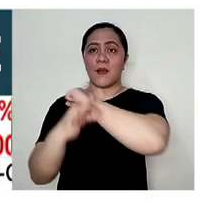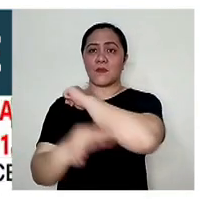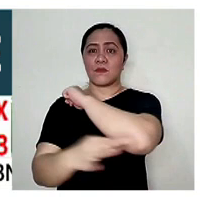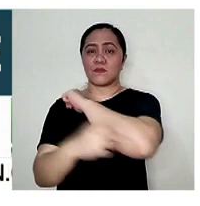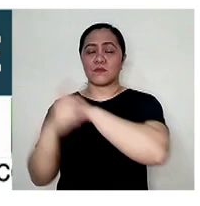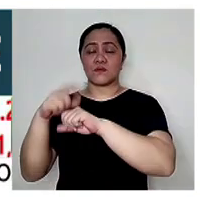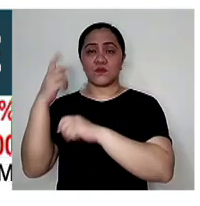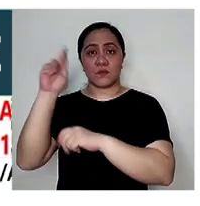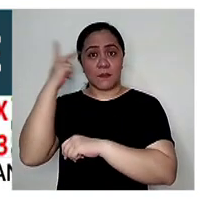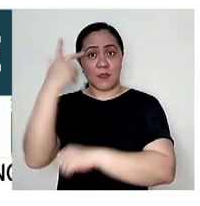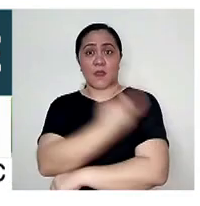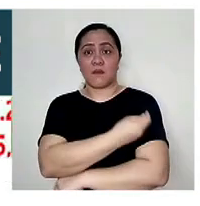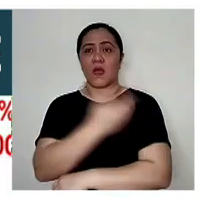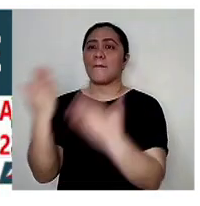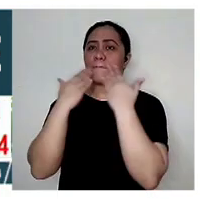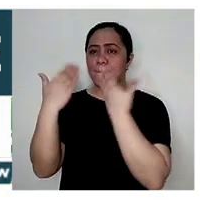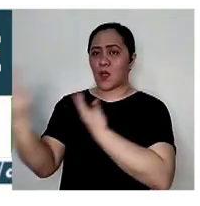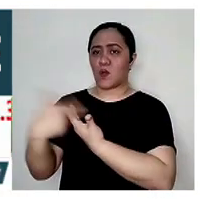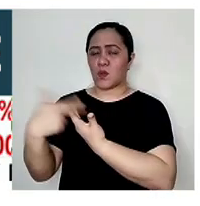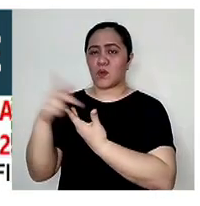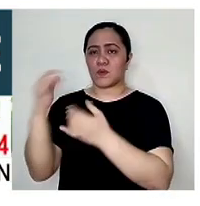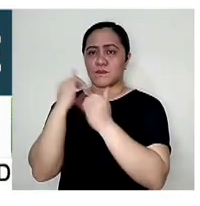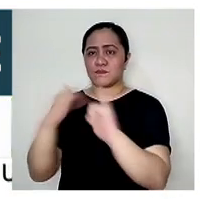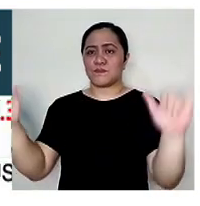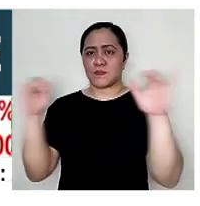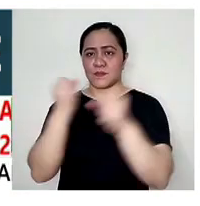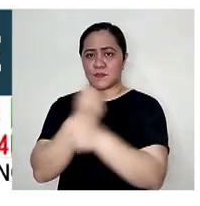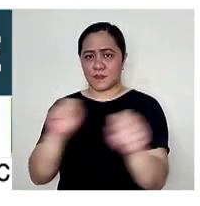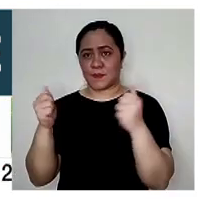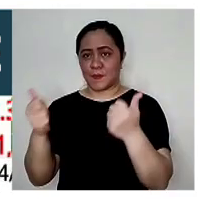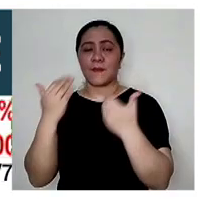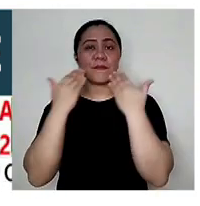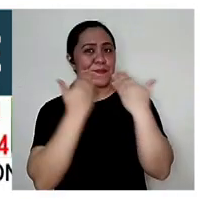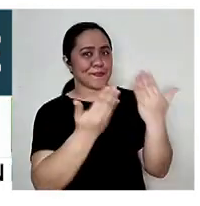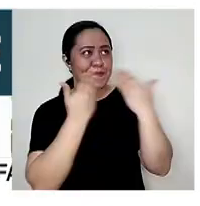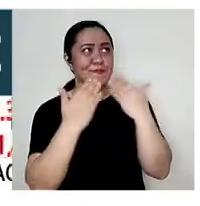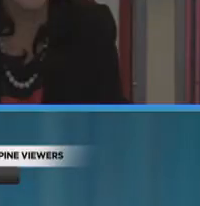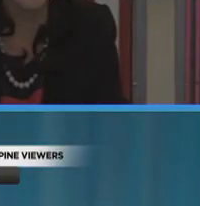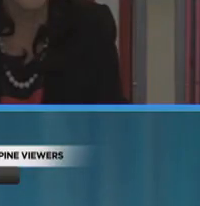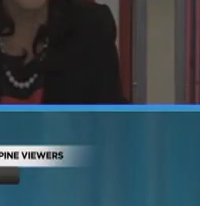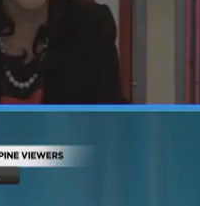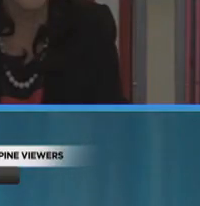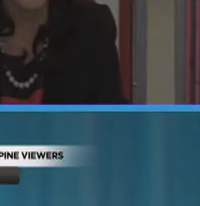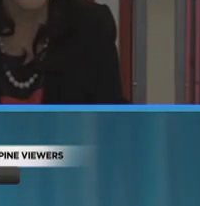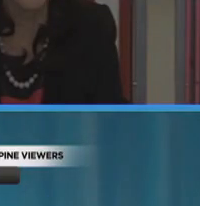always, thanks for joining us, and you keep safe. Thank you, Carmina. You too. Take care. You too.